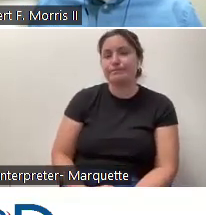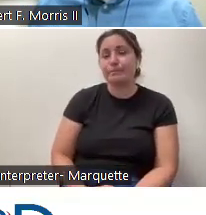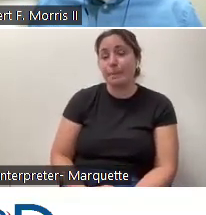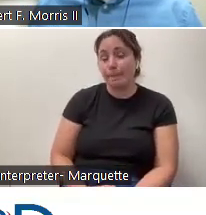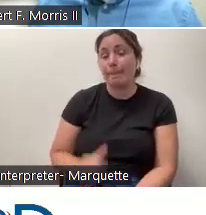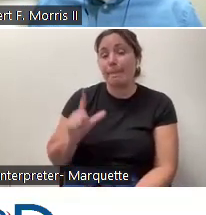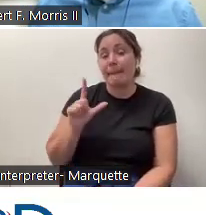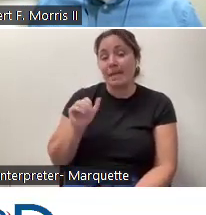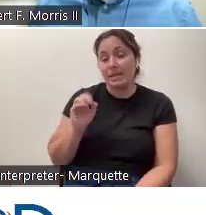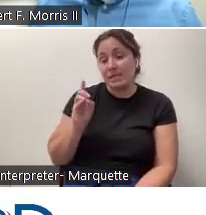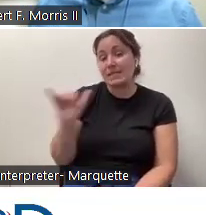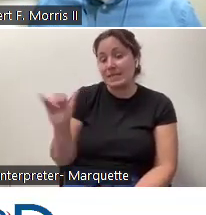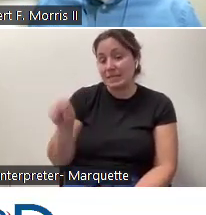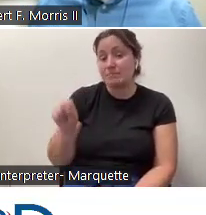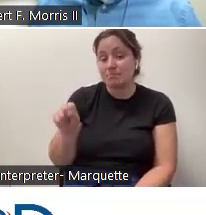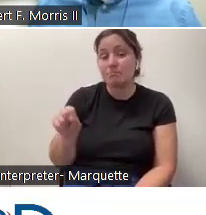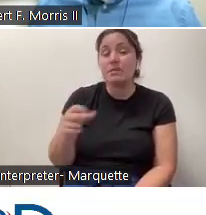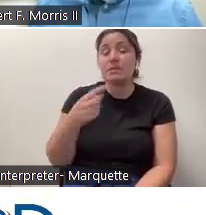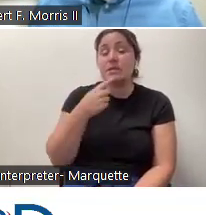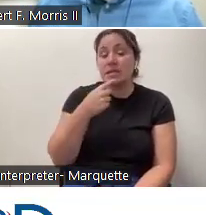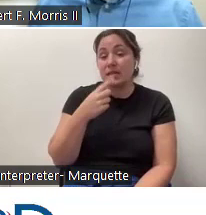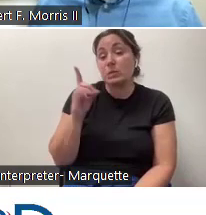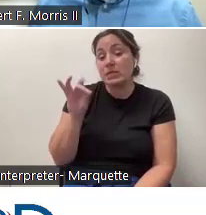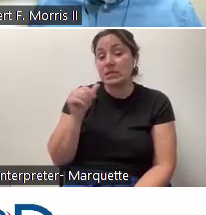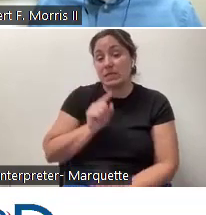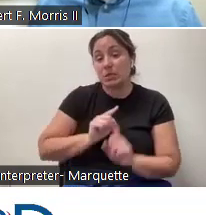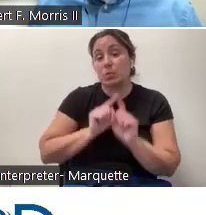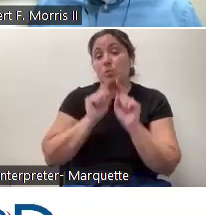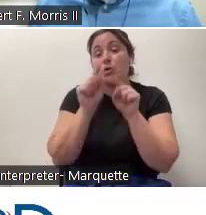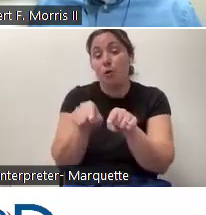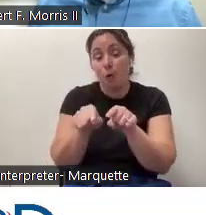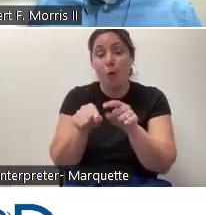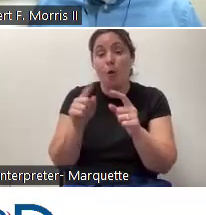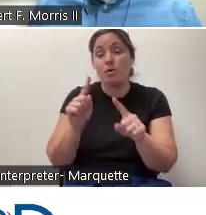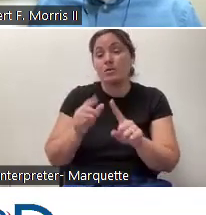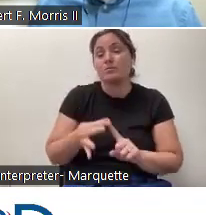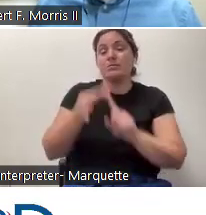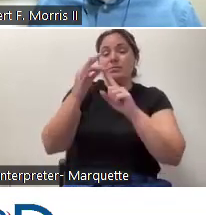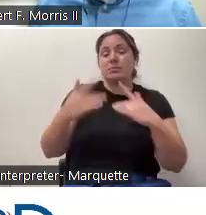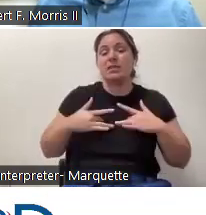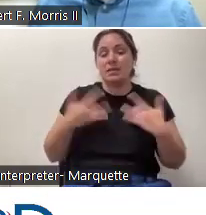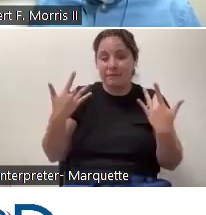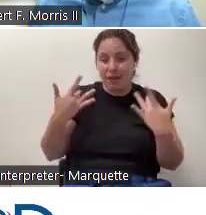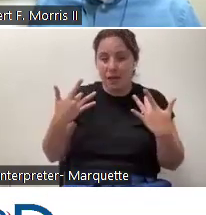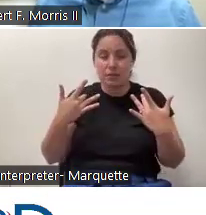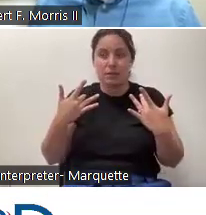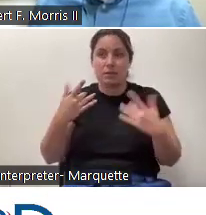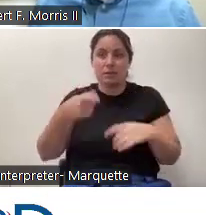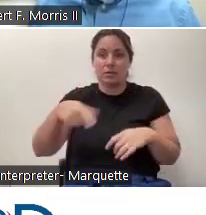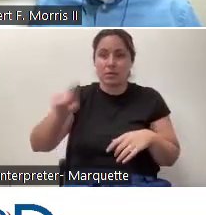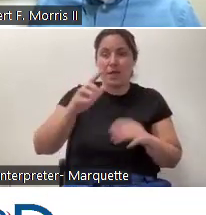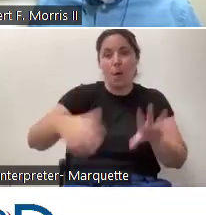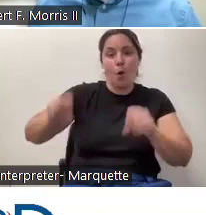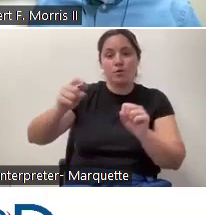Yeah, I mean, so that's also like we did go to, special events that are deaf or hard of